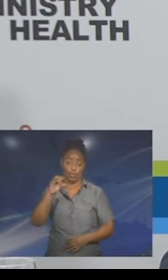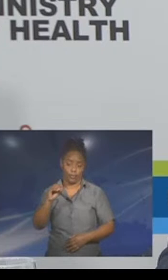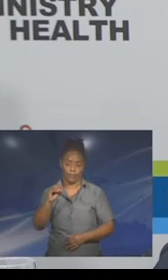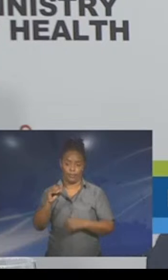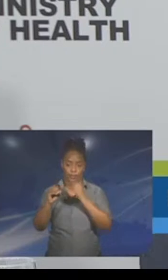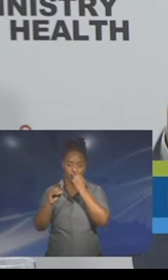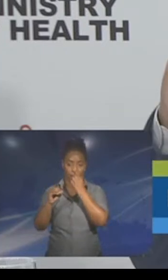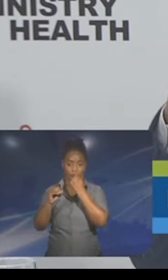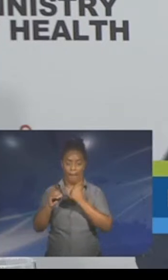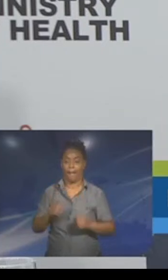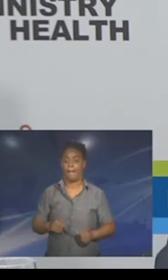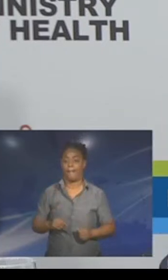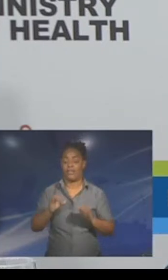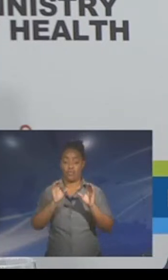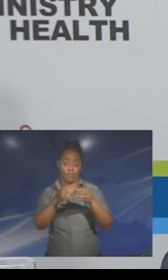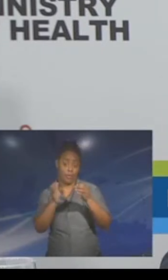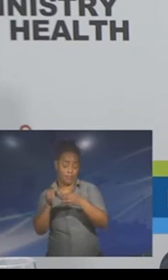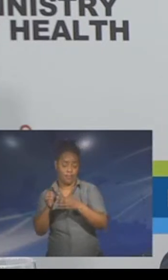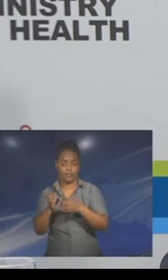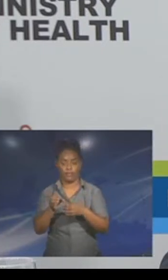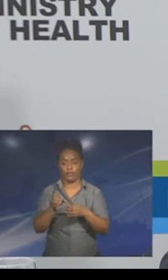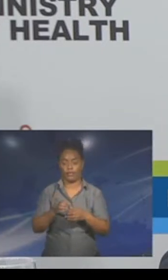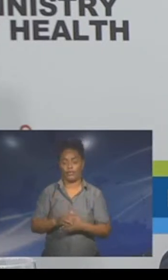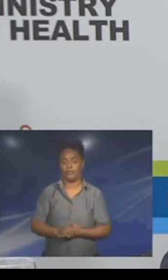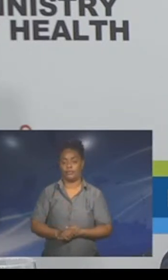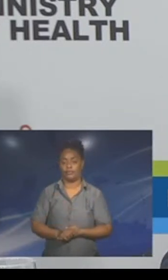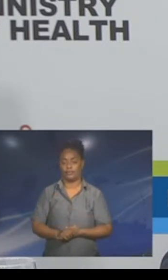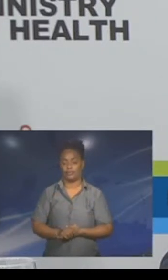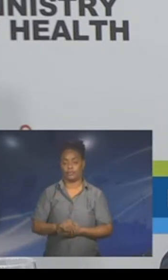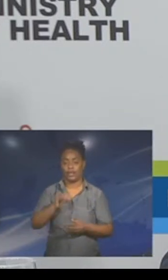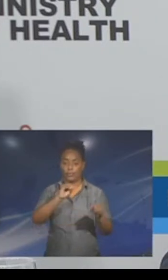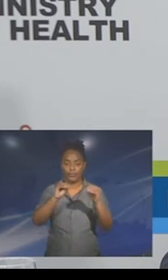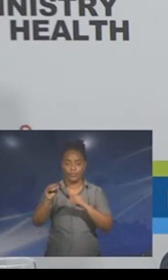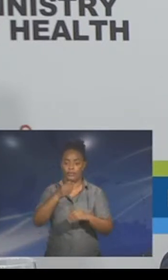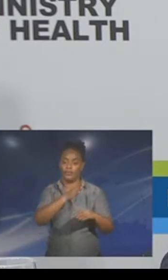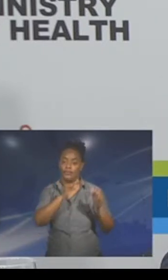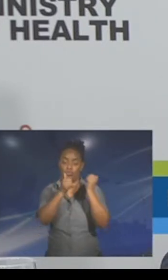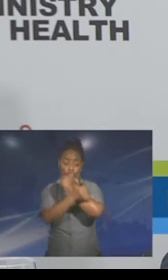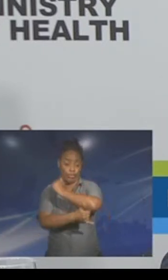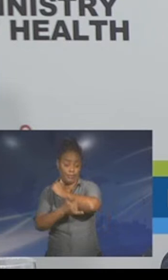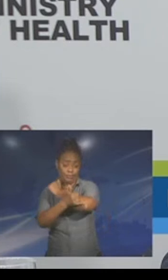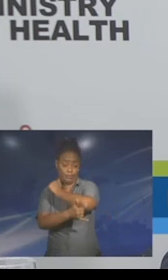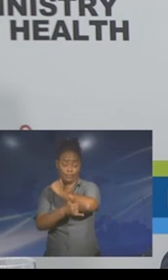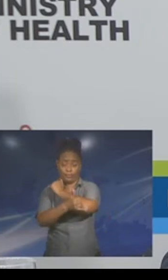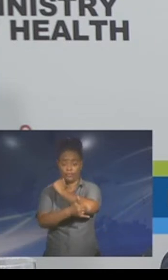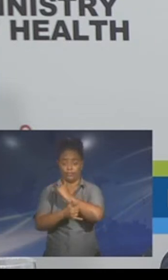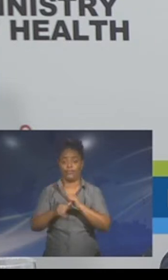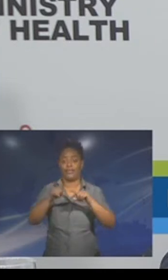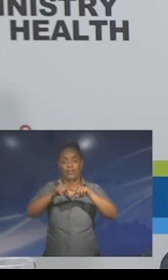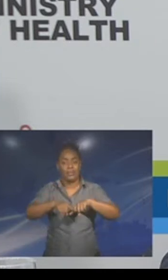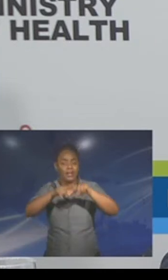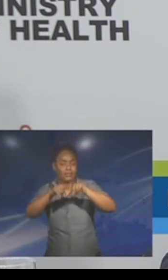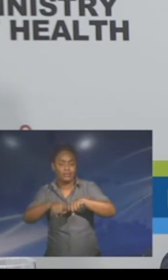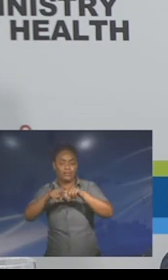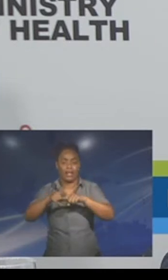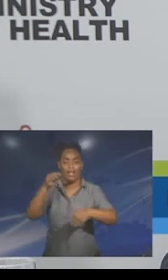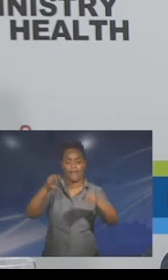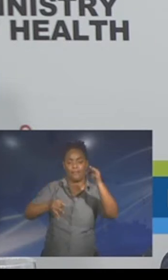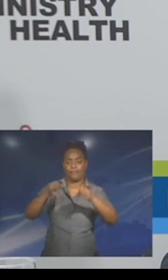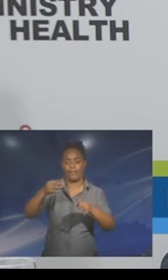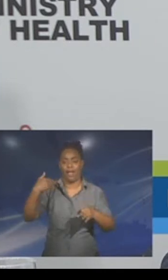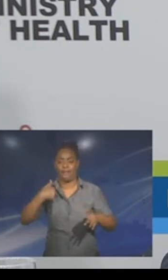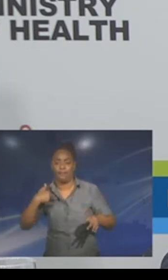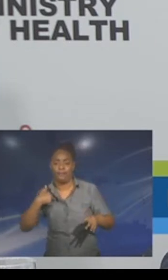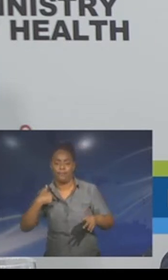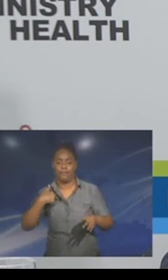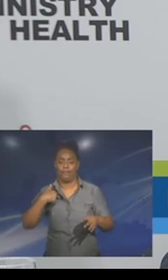is stratifying countries based on their exposure to the virus, detection of the virus,